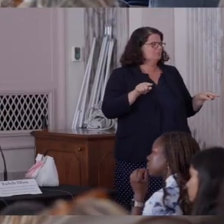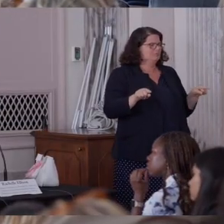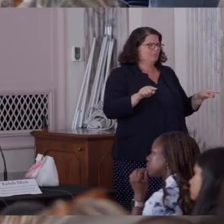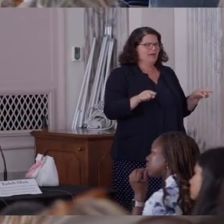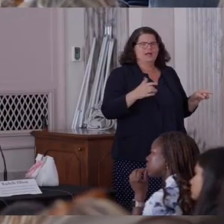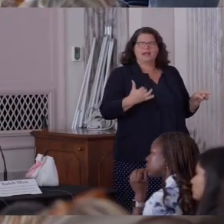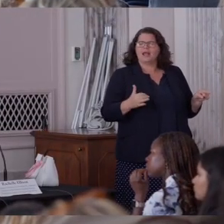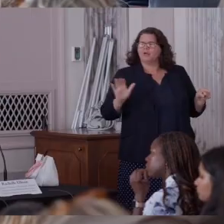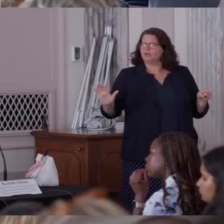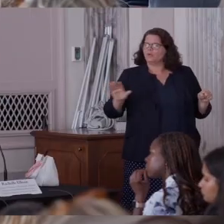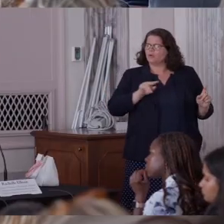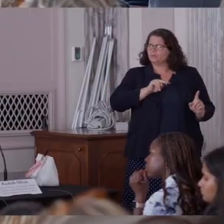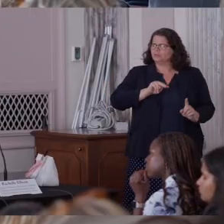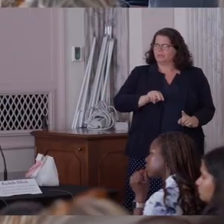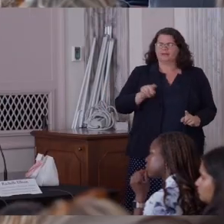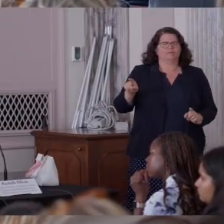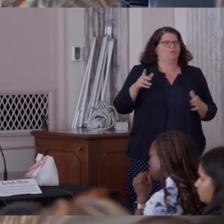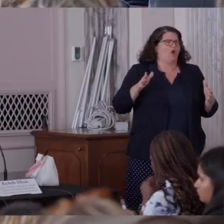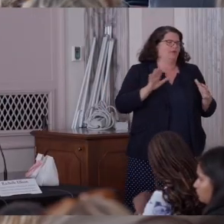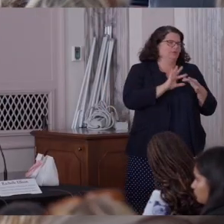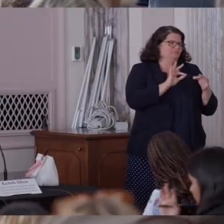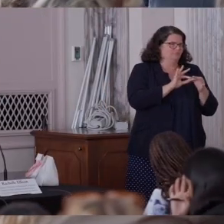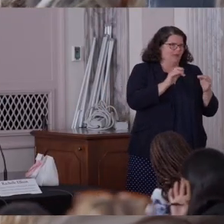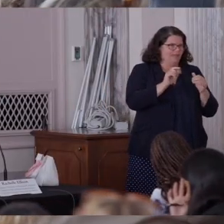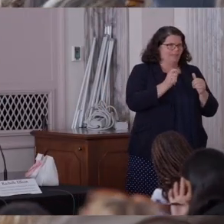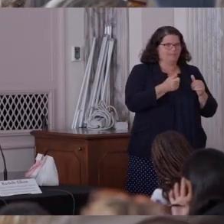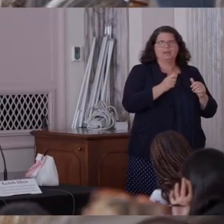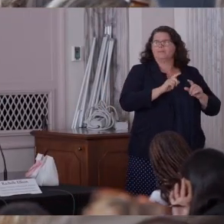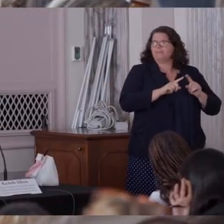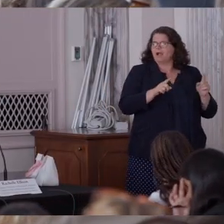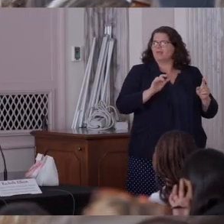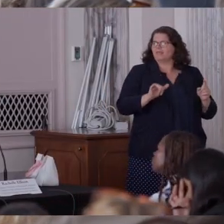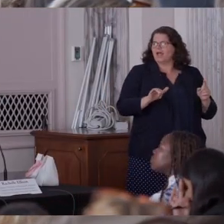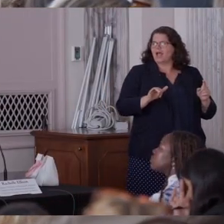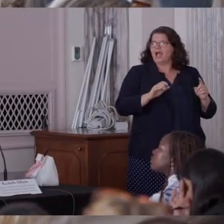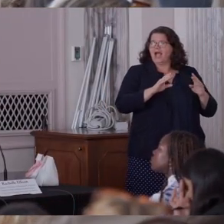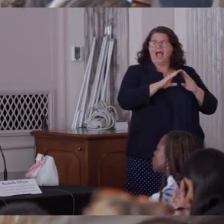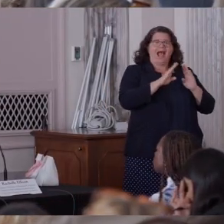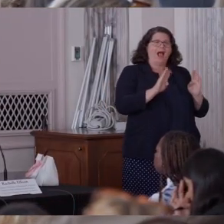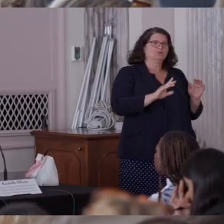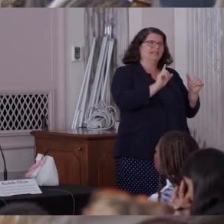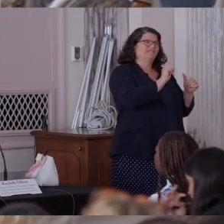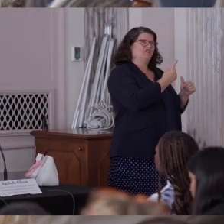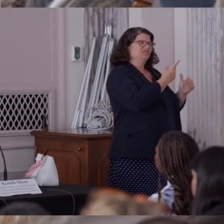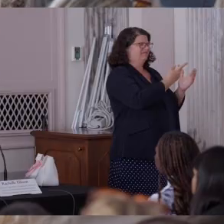you talked a little about this, but what would you say about the argument that Housing First is a failure?